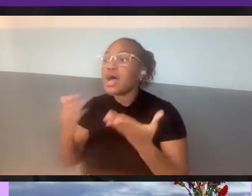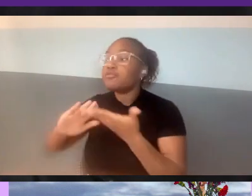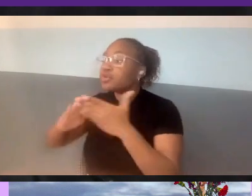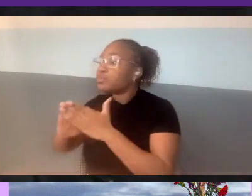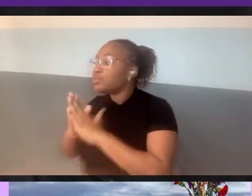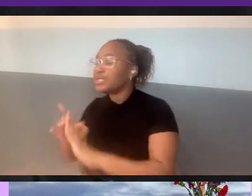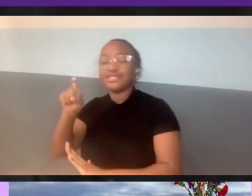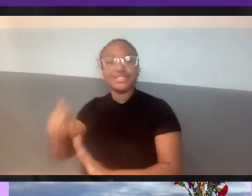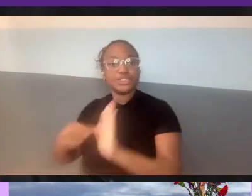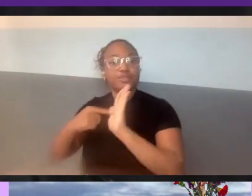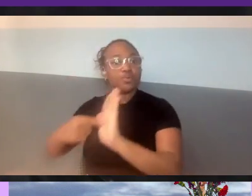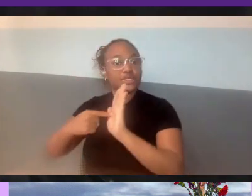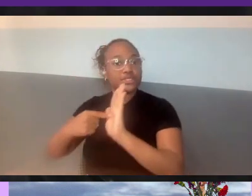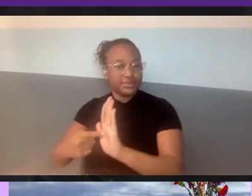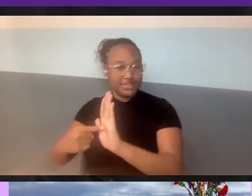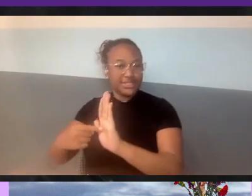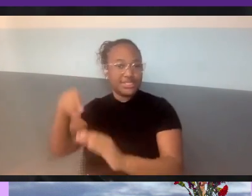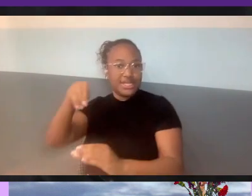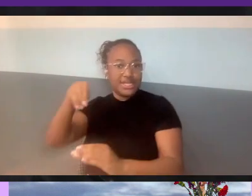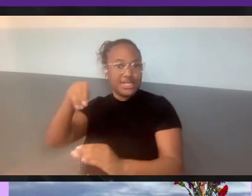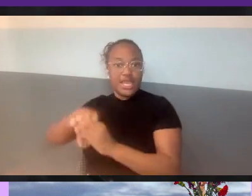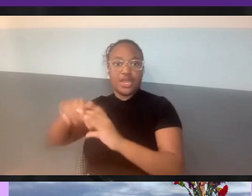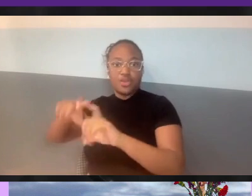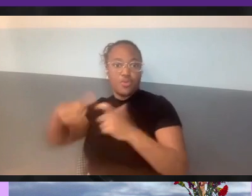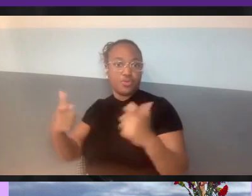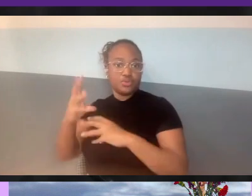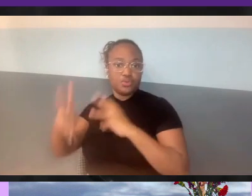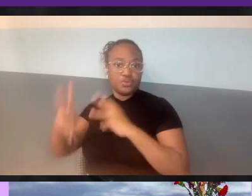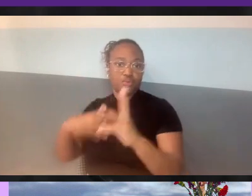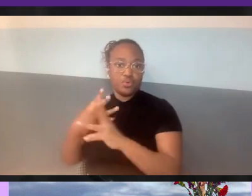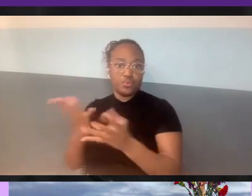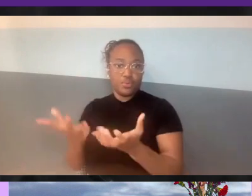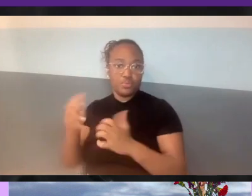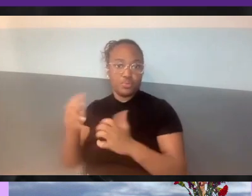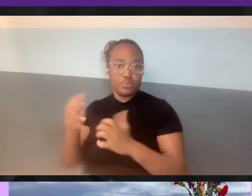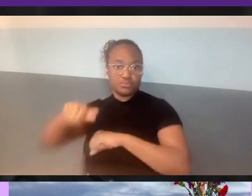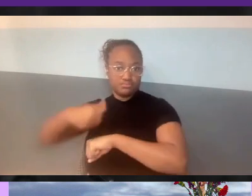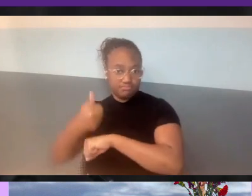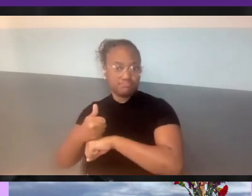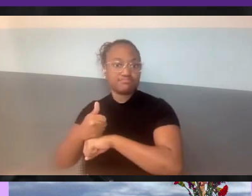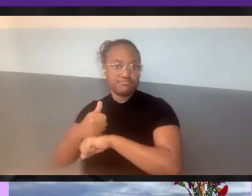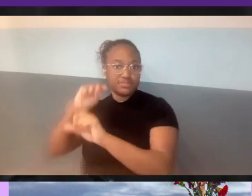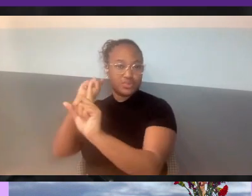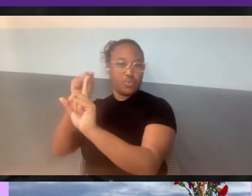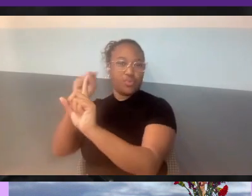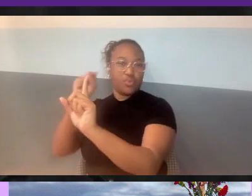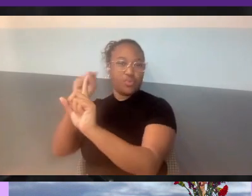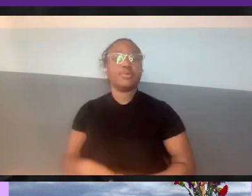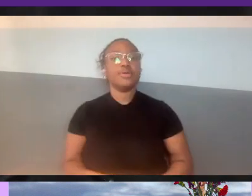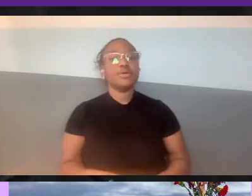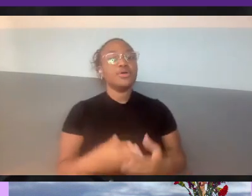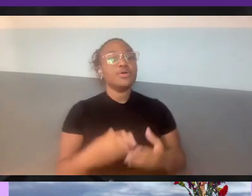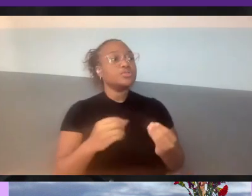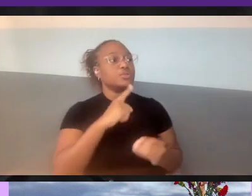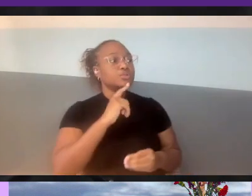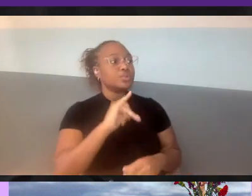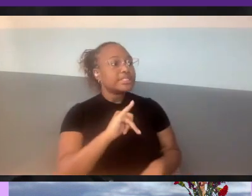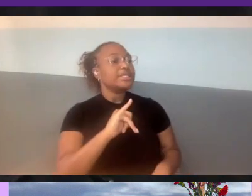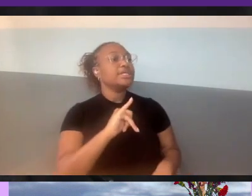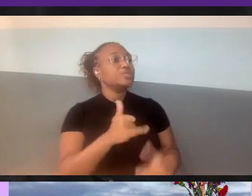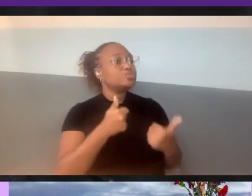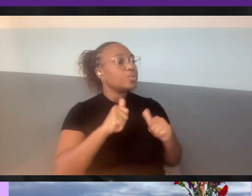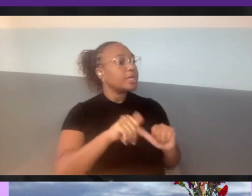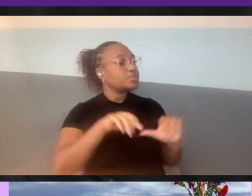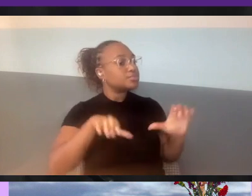we're trying to build. So it's really pushing this notion that we have to be like one, but really there